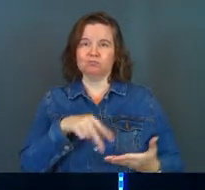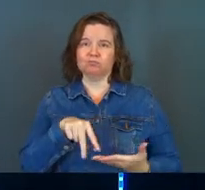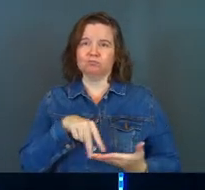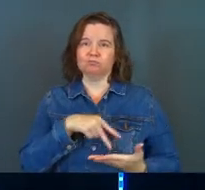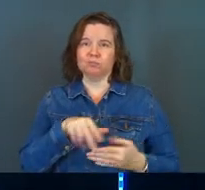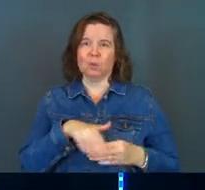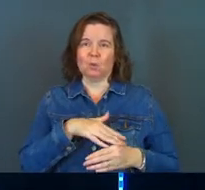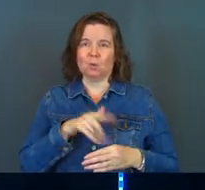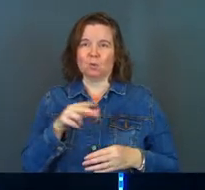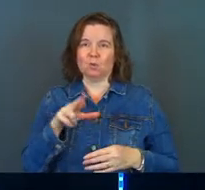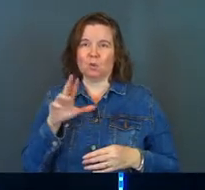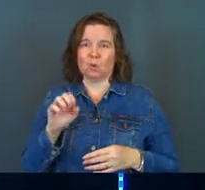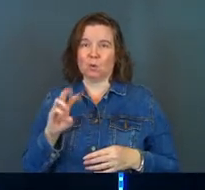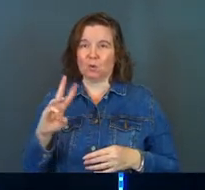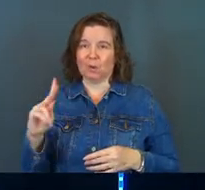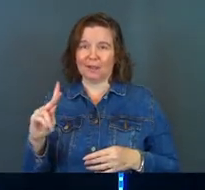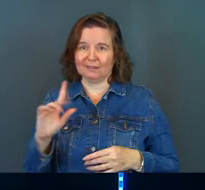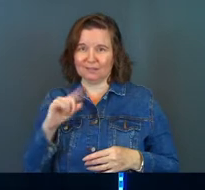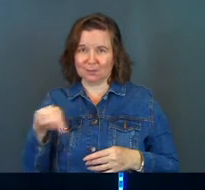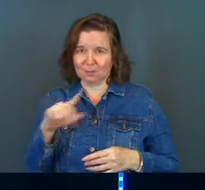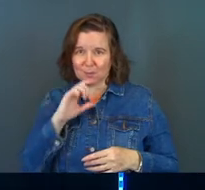room.